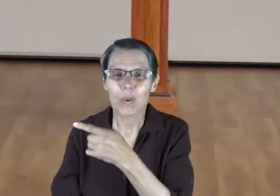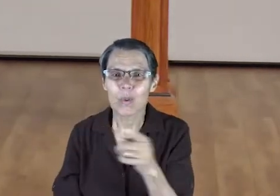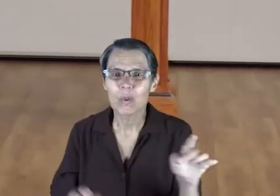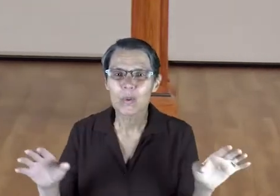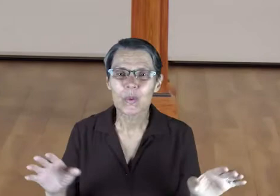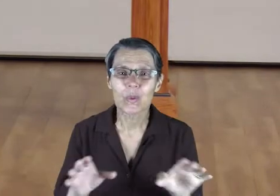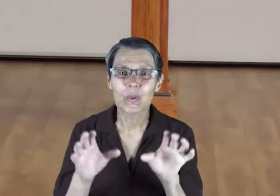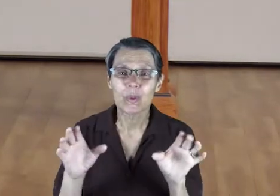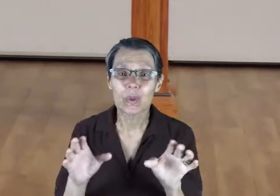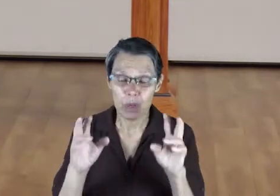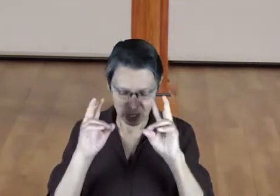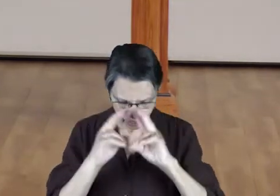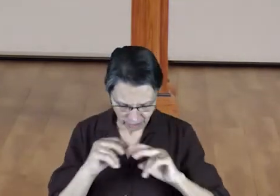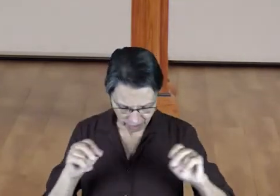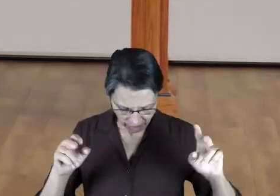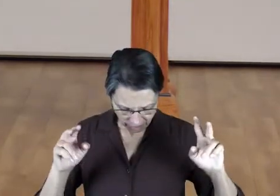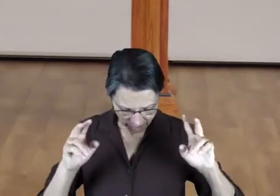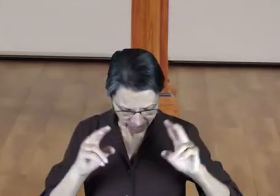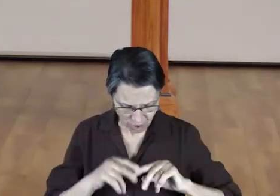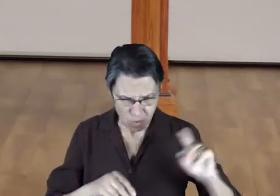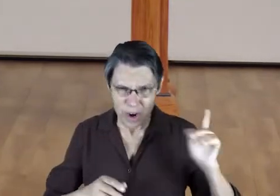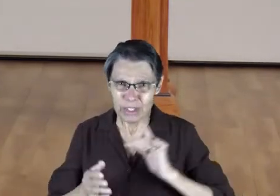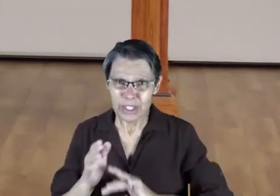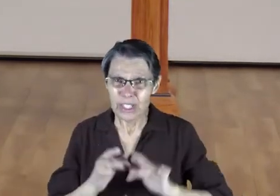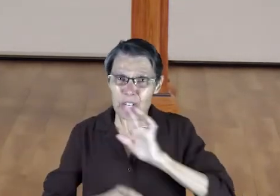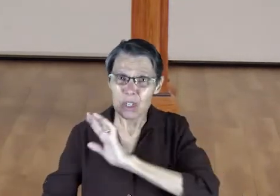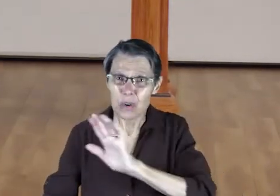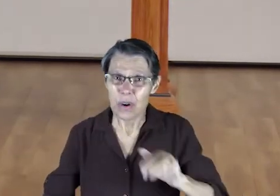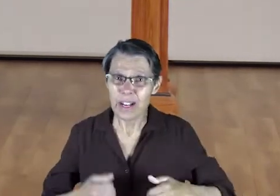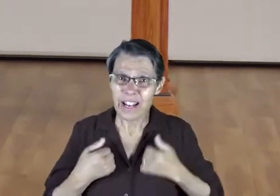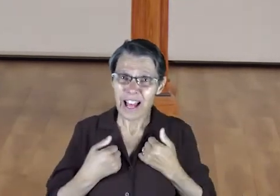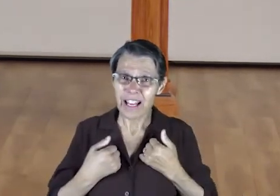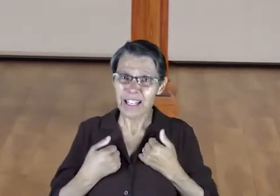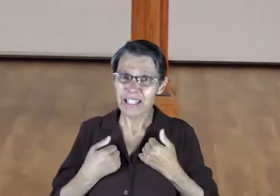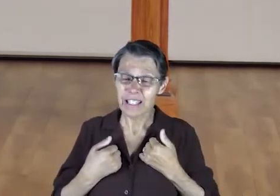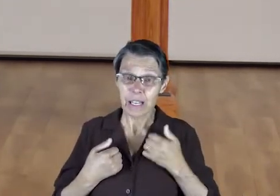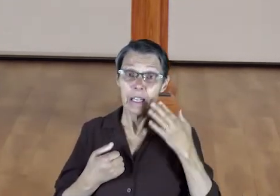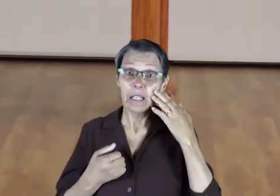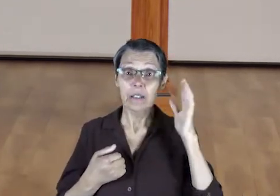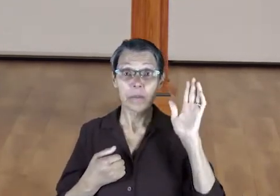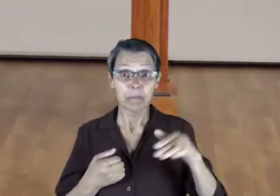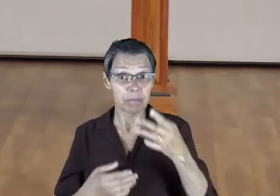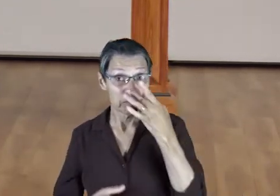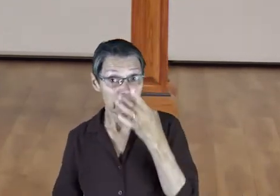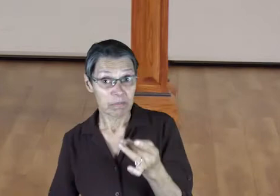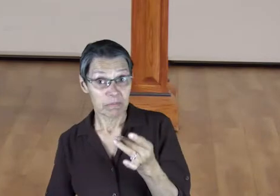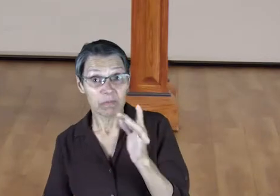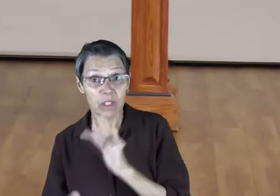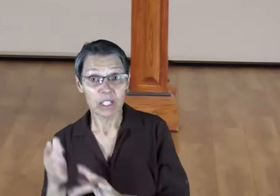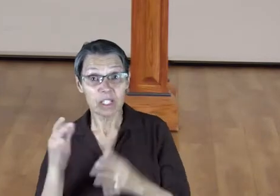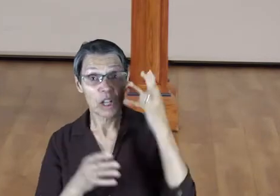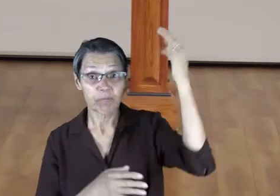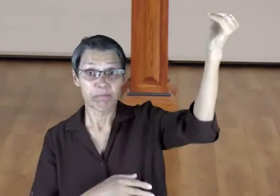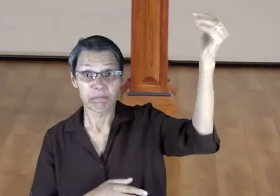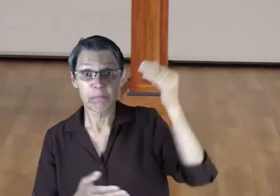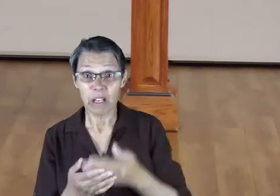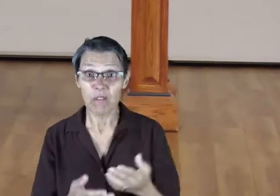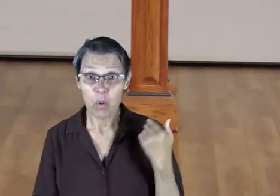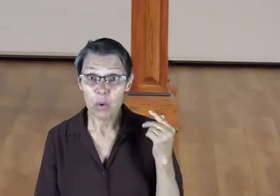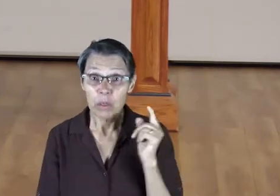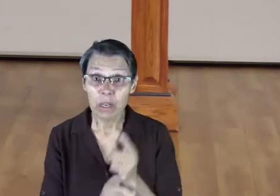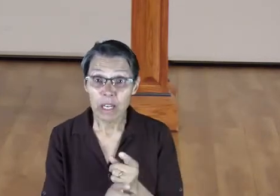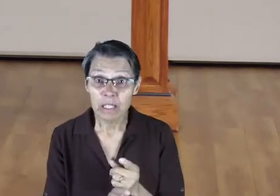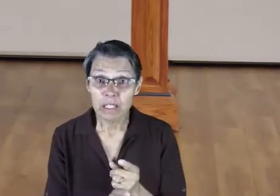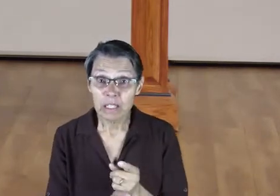Jesus is in your life. Because here's the interesting thing. It's not like Jesus hasn't disappeared before from